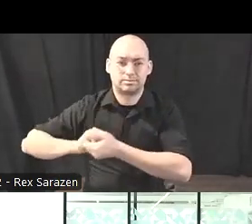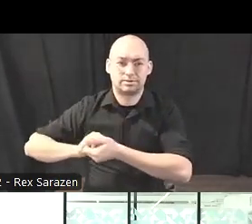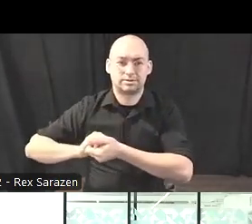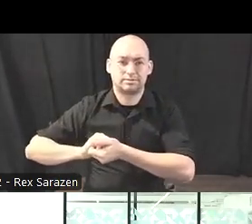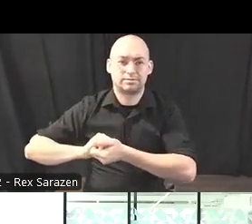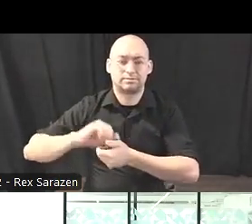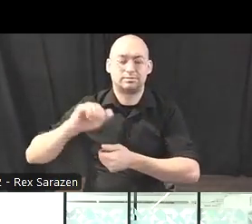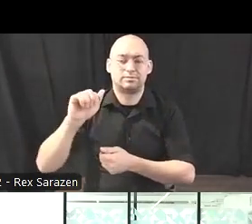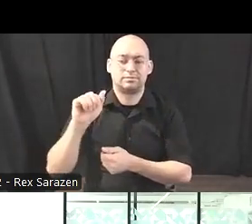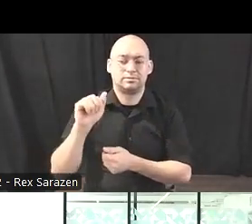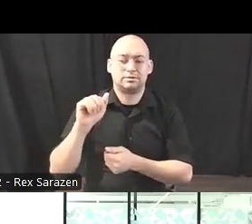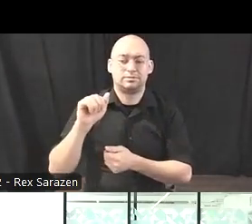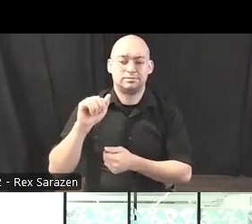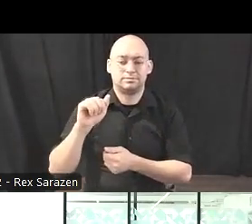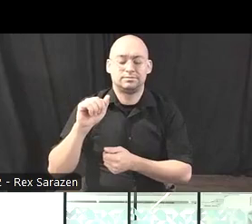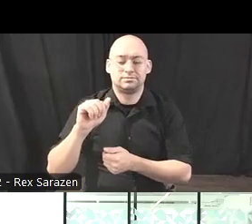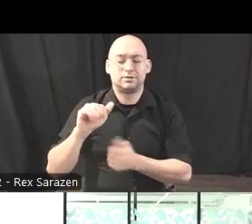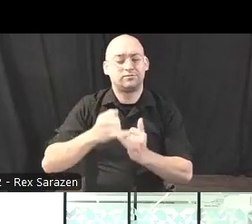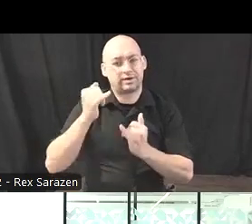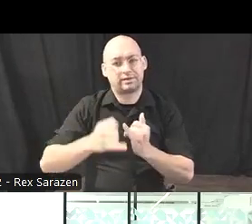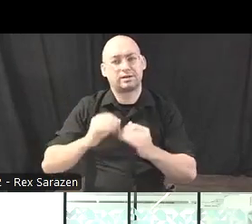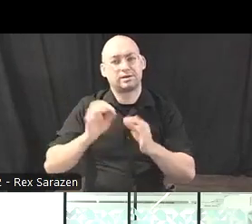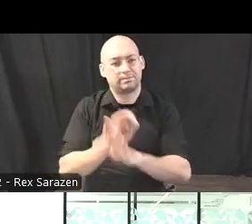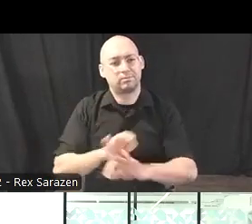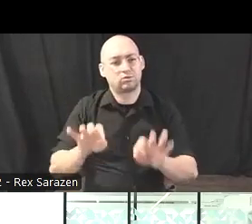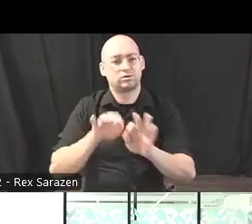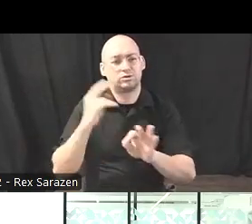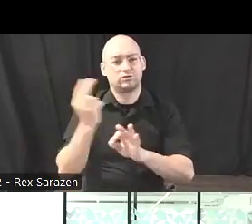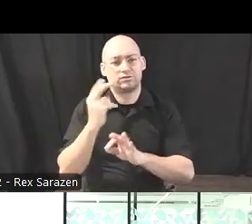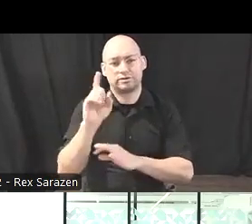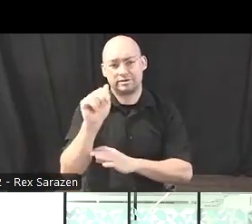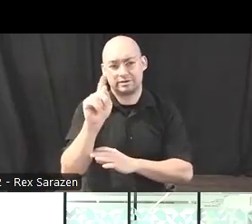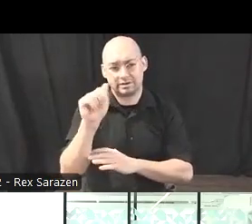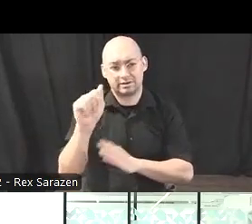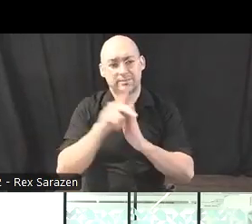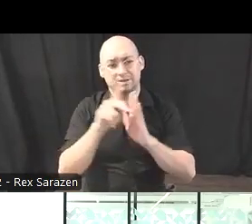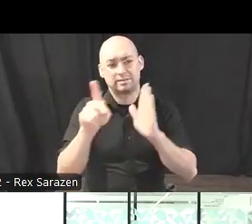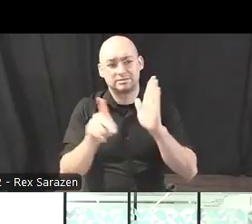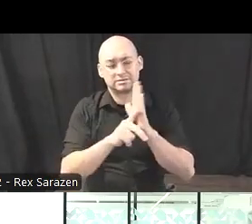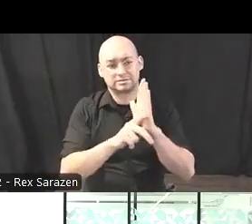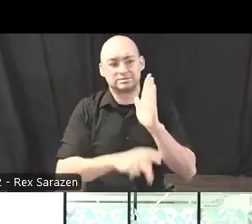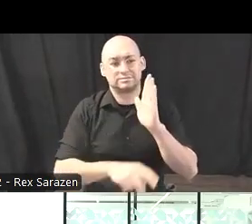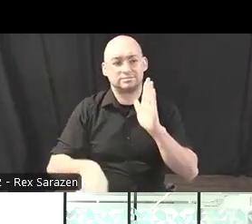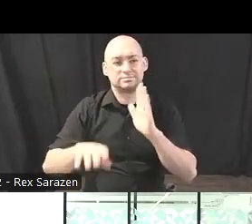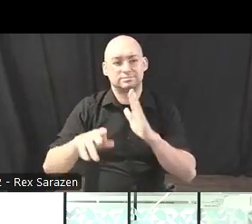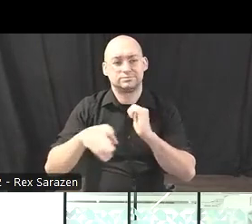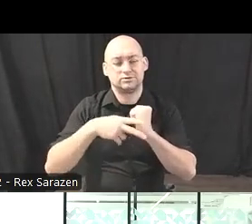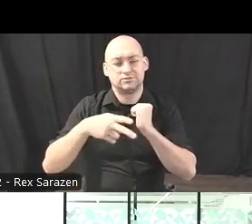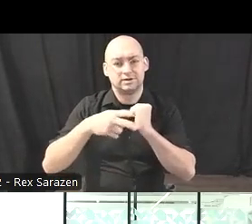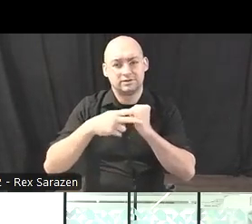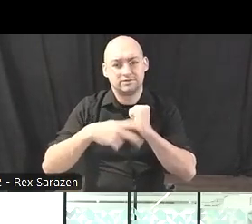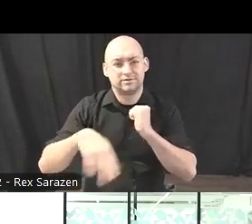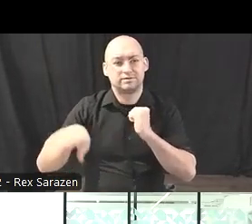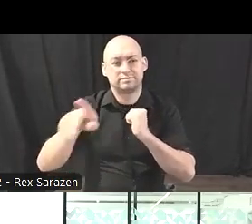partners. Finally, the importance of utilizing data to inform policy, programs, and services, and that kind of gets to what you were